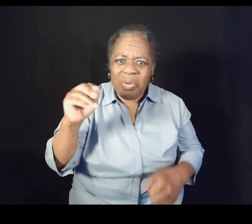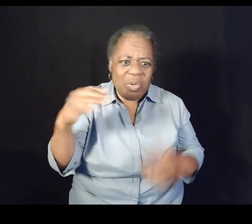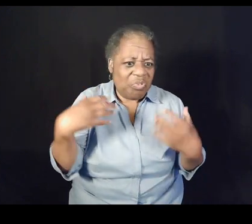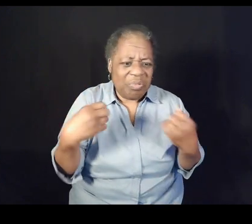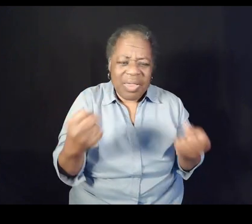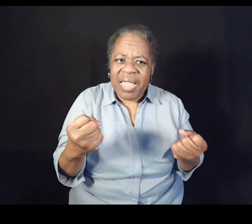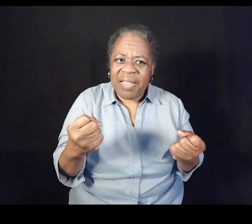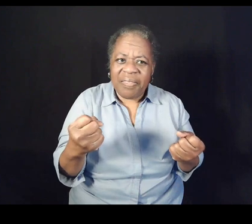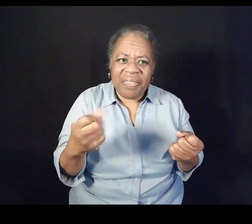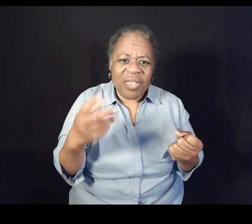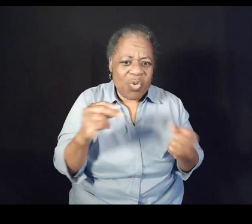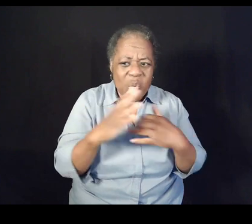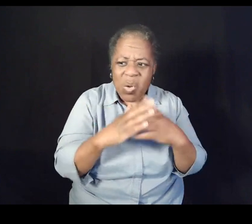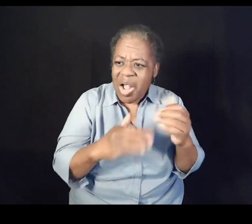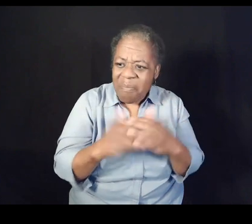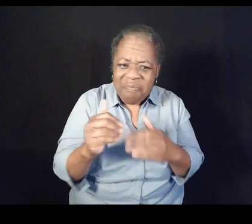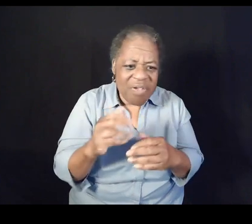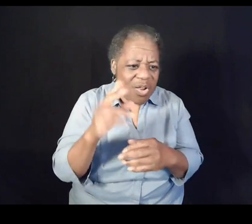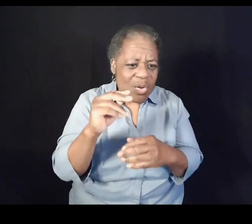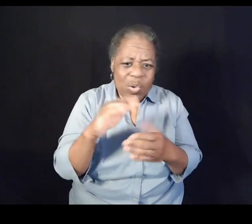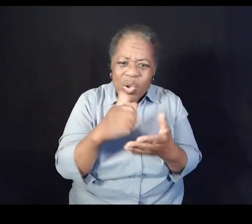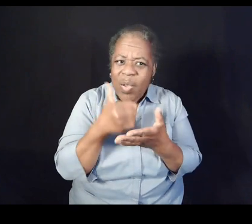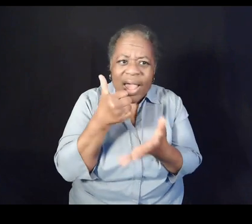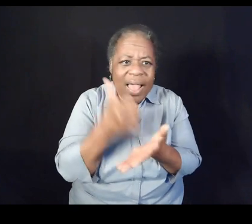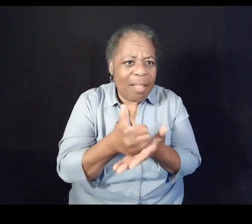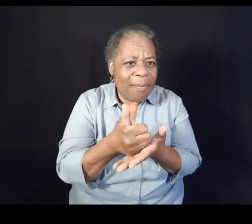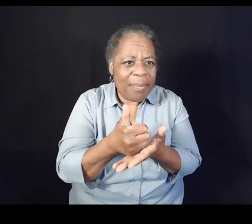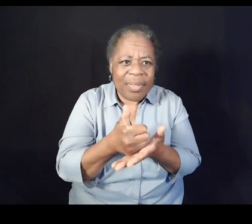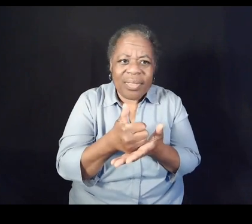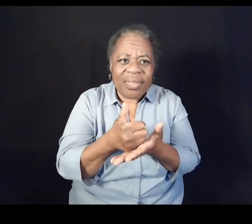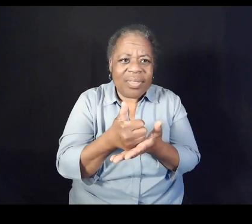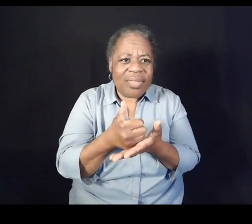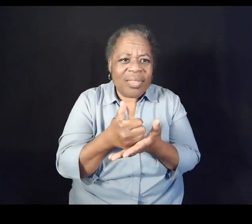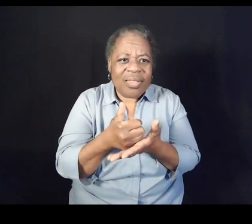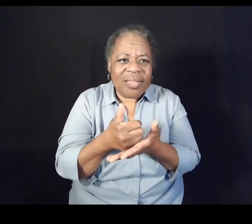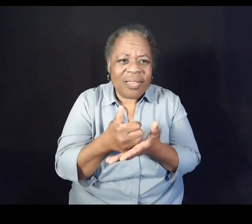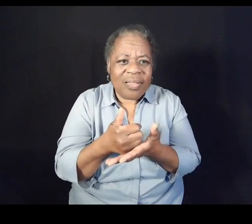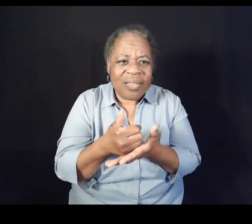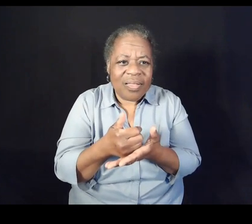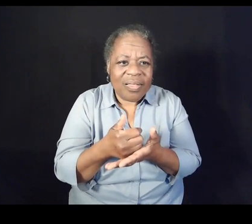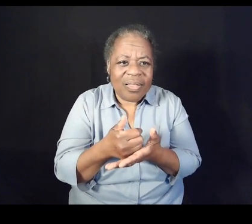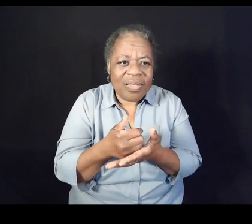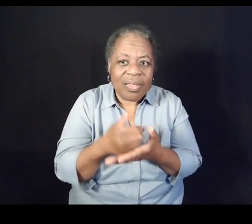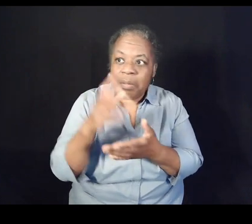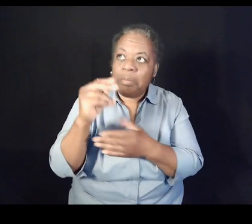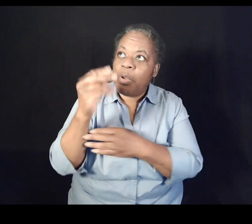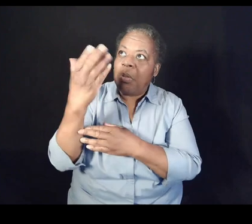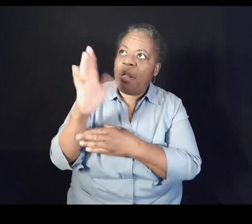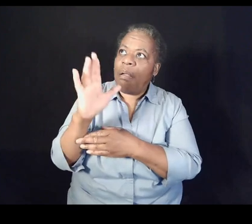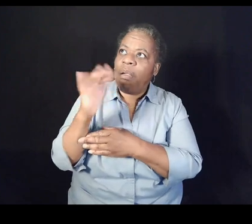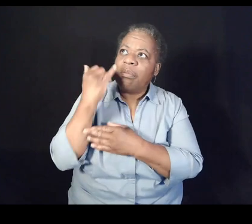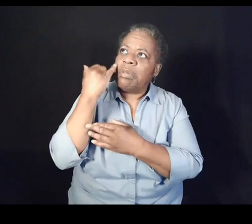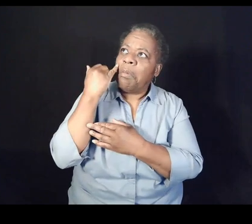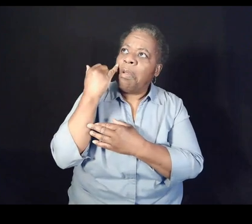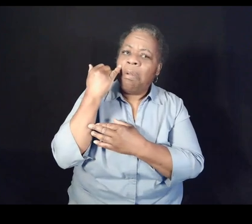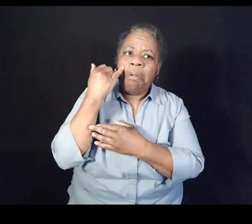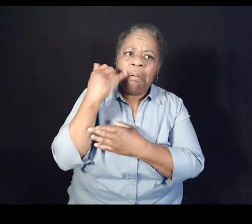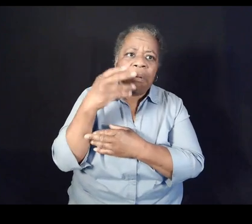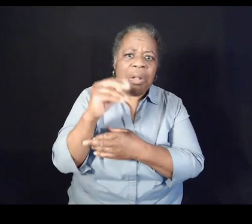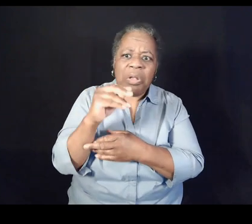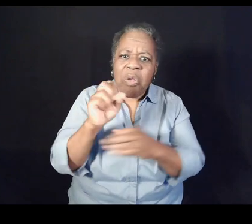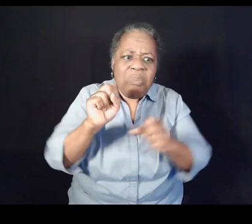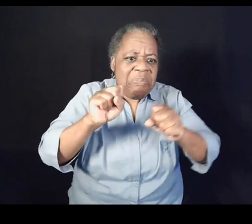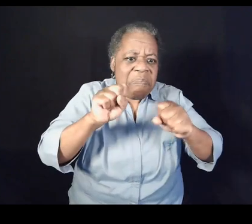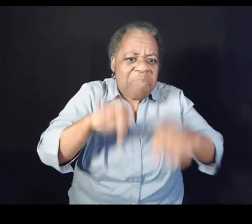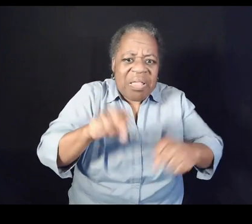or comfort or help beyond ourselves. If there's no God, there's no possibility